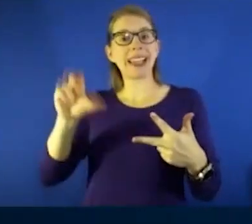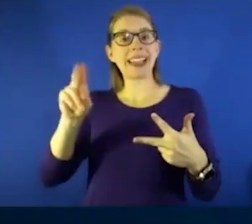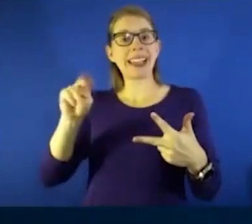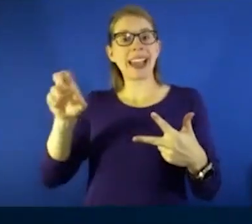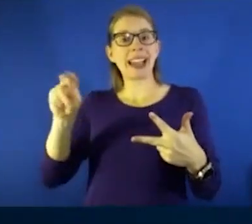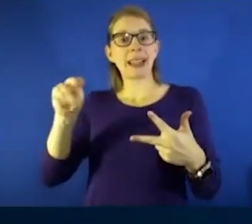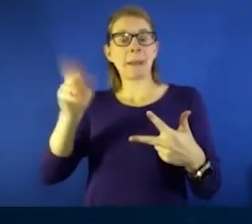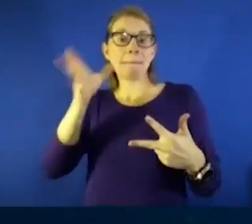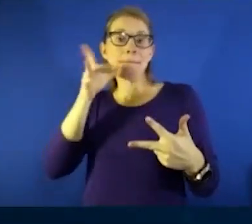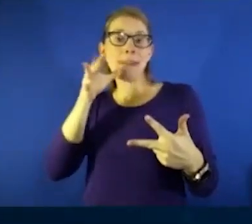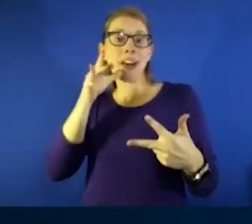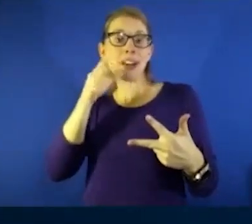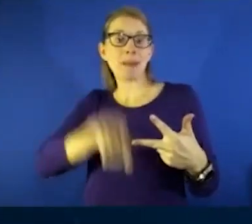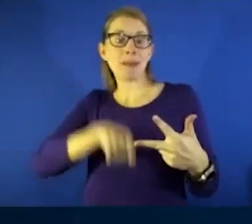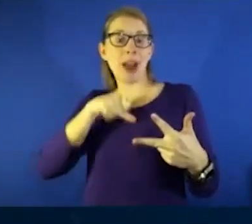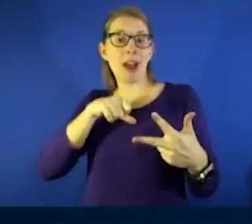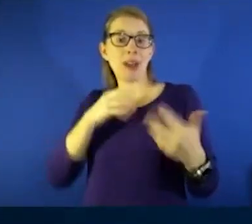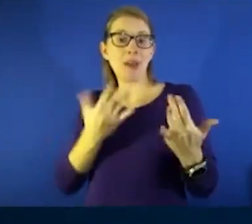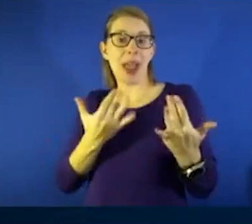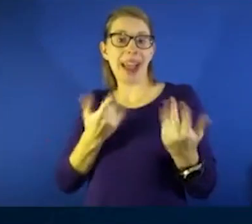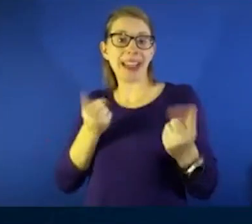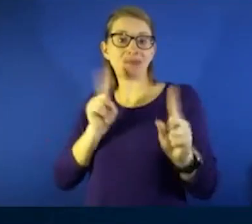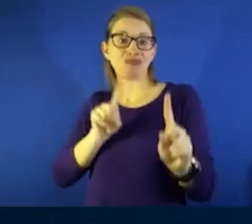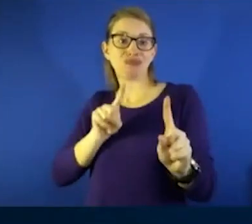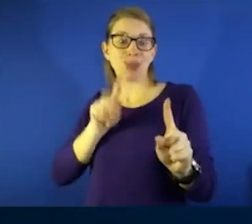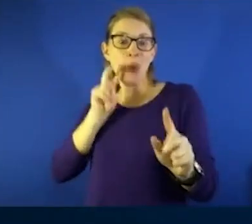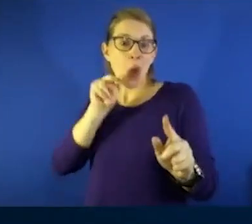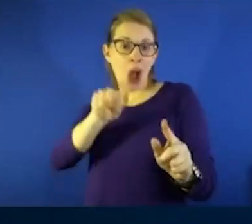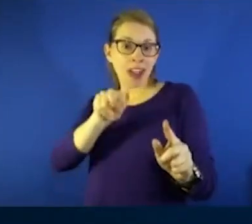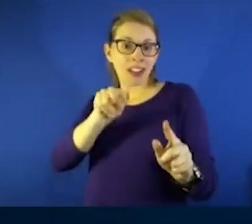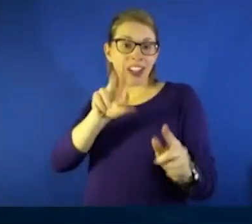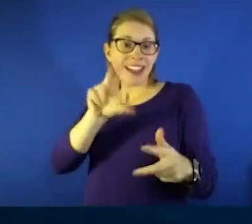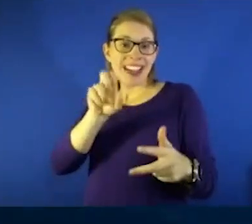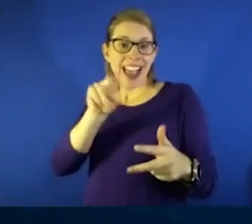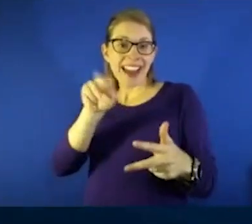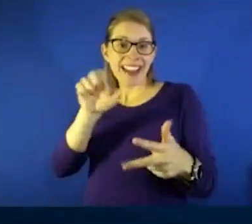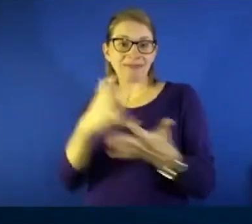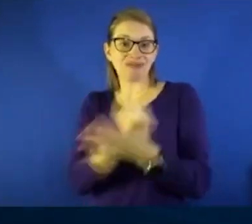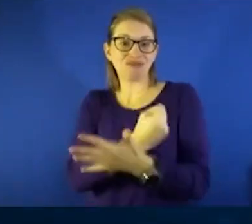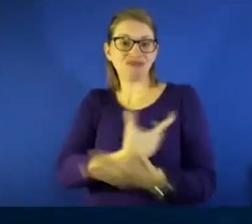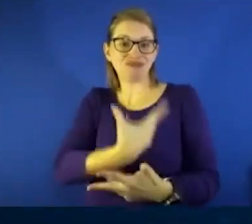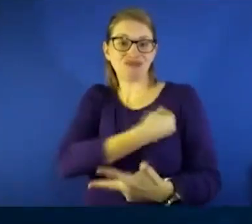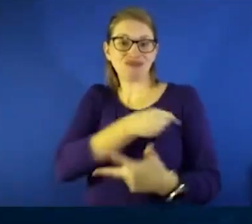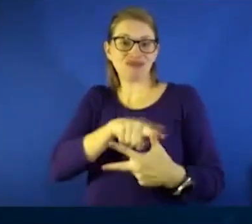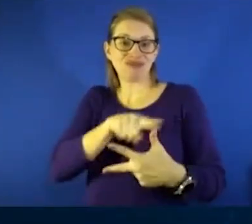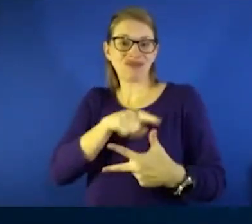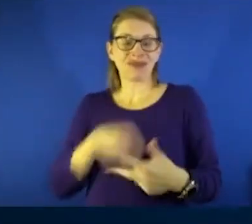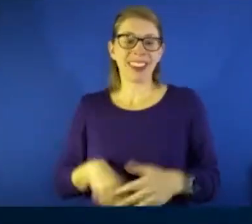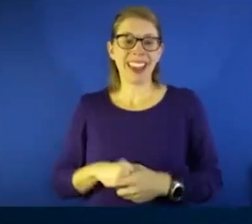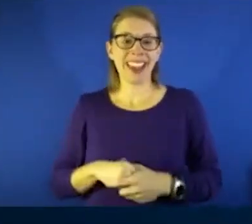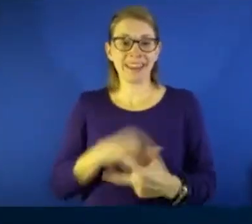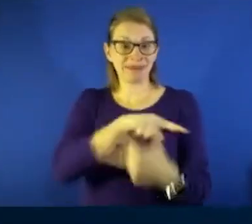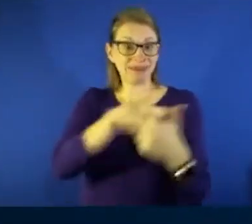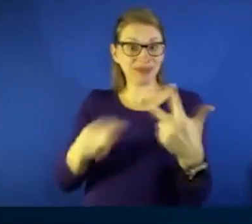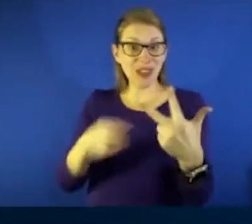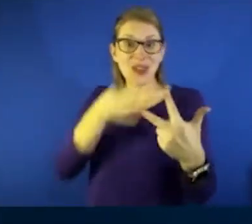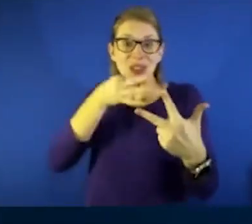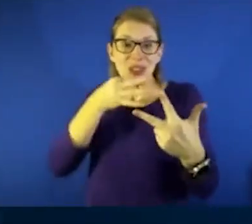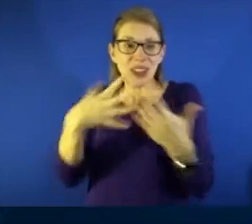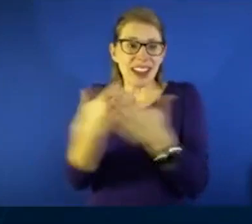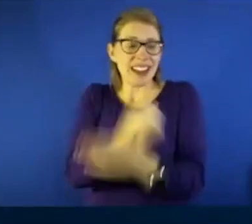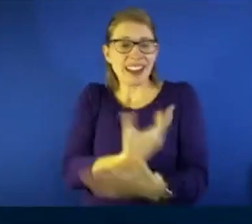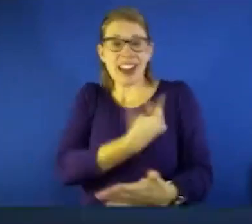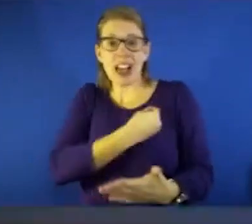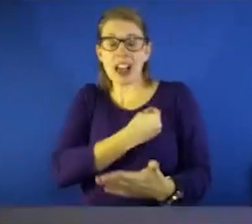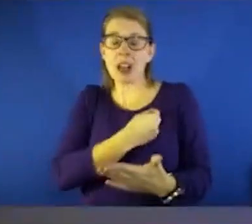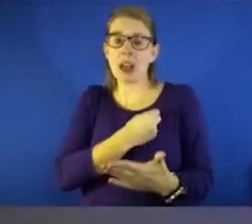waiting in the wings to watch Cannon get his vaccination. So these 3 are just moments away from getting it. It has been a long 20 months, as we know, for